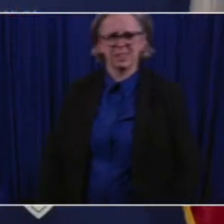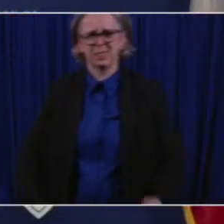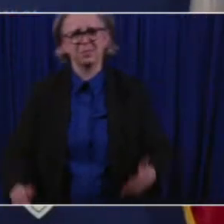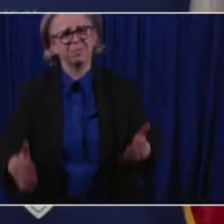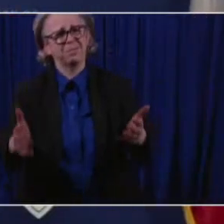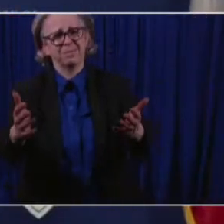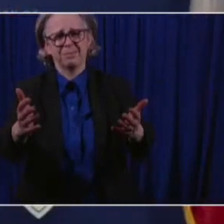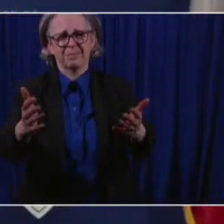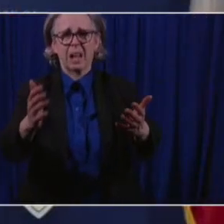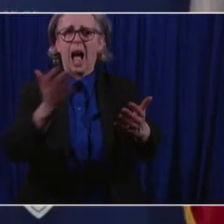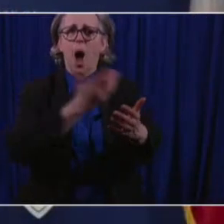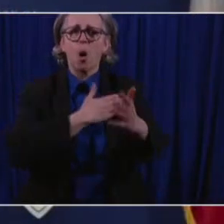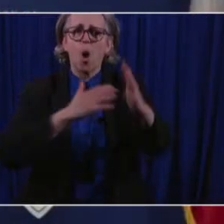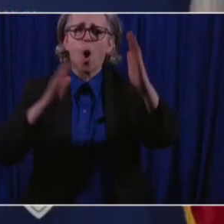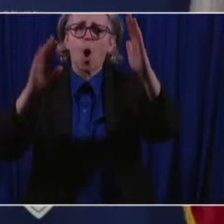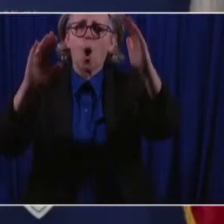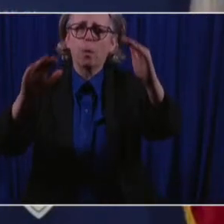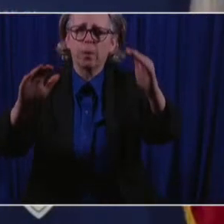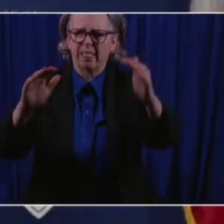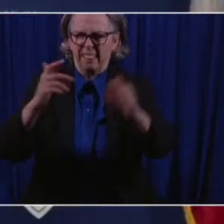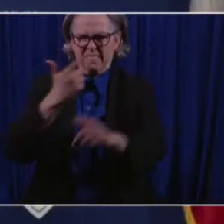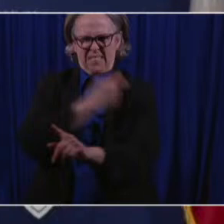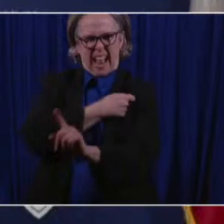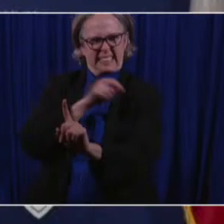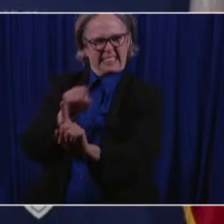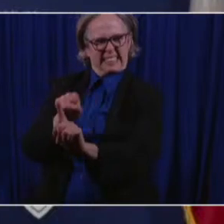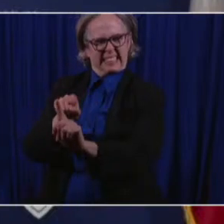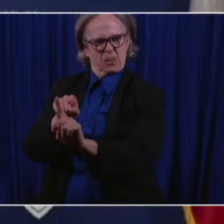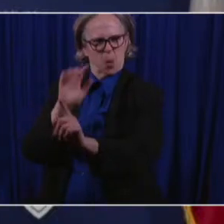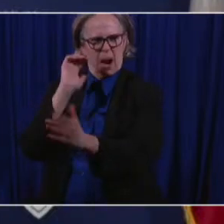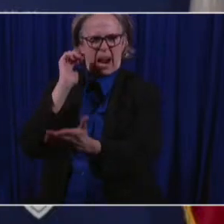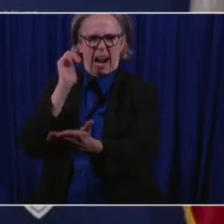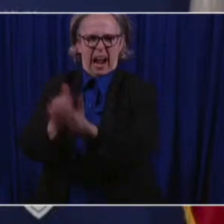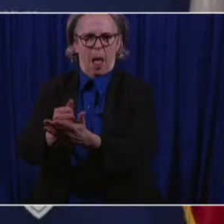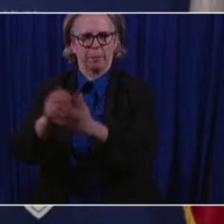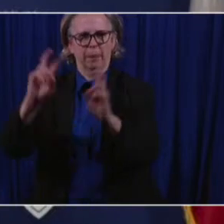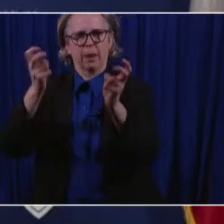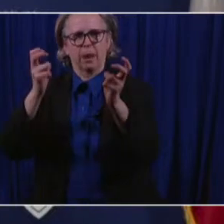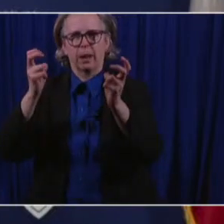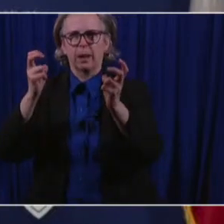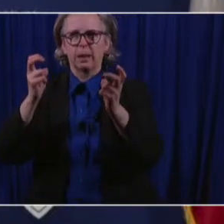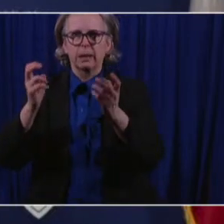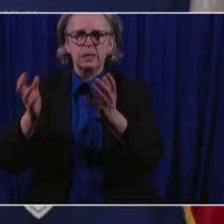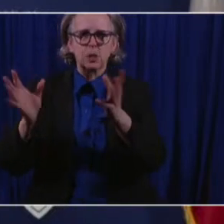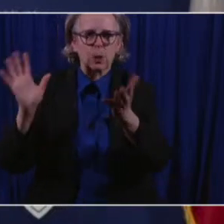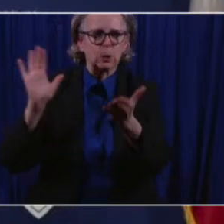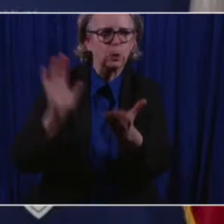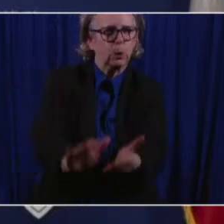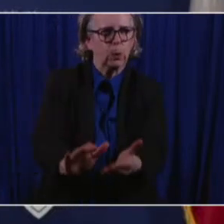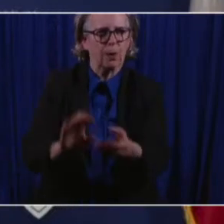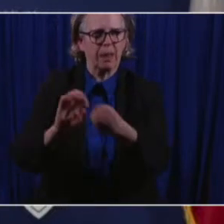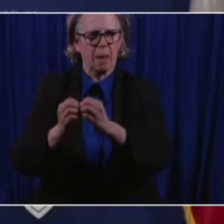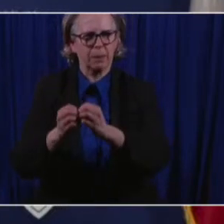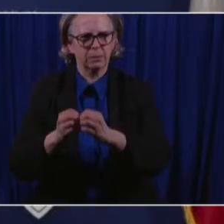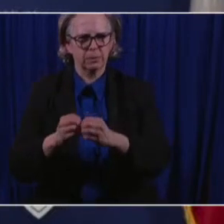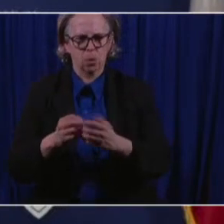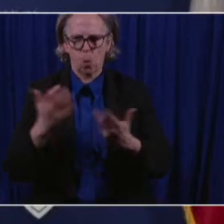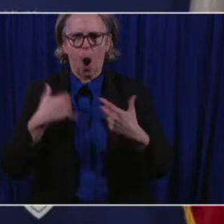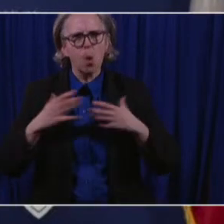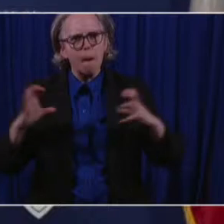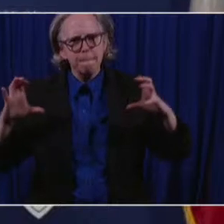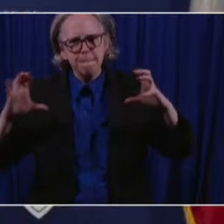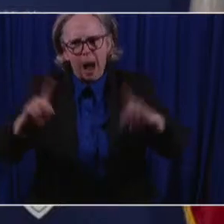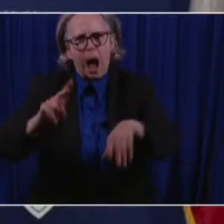spring is the vaccine. It's our ticket out. It's our ticket out of what we are in now. And